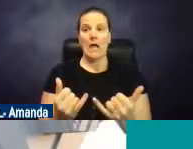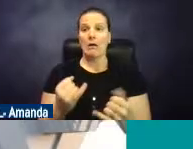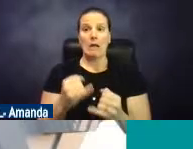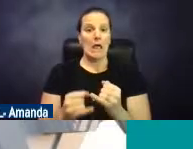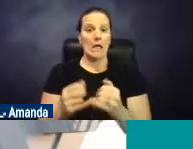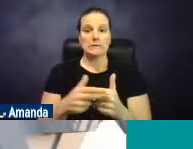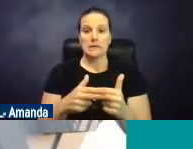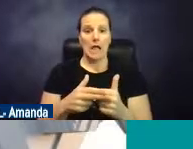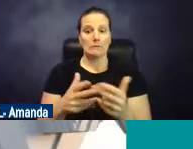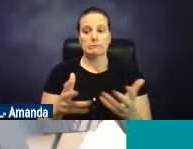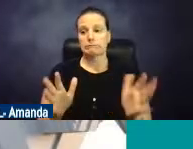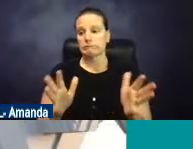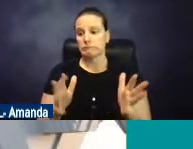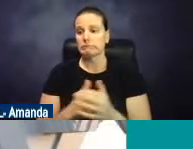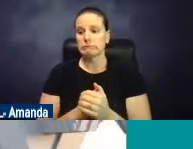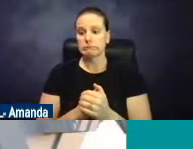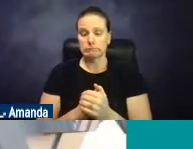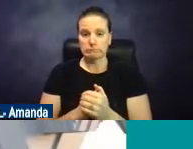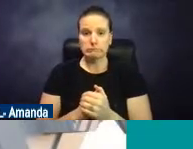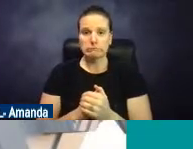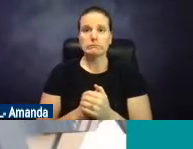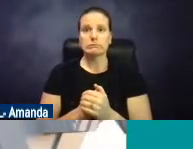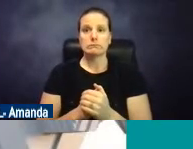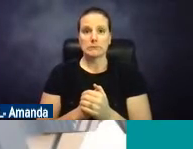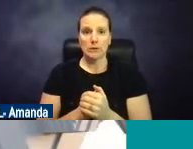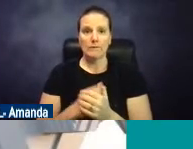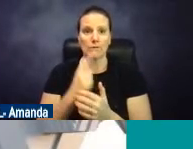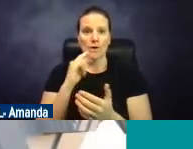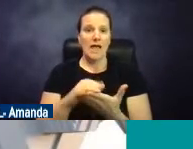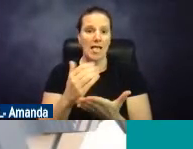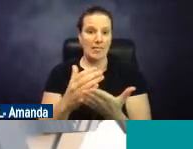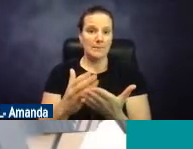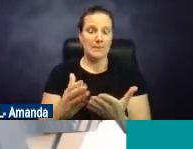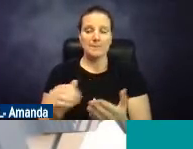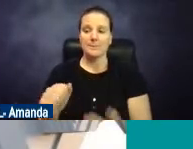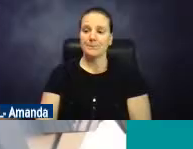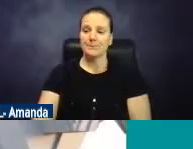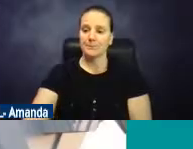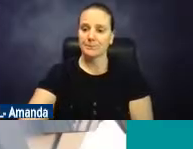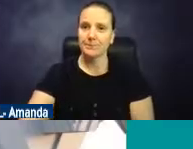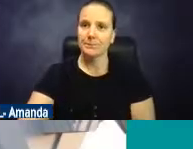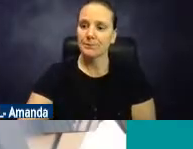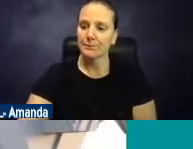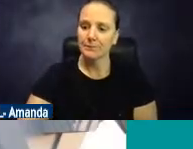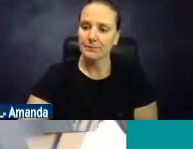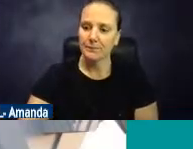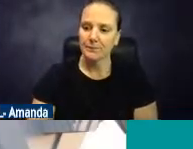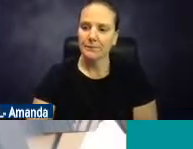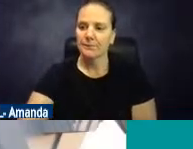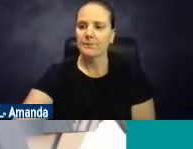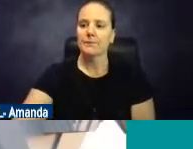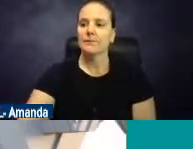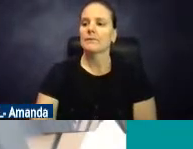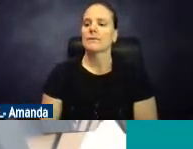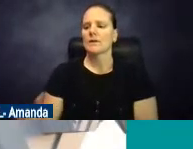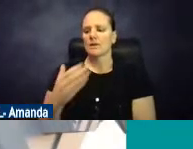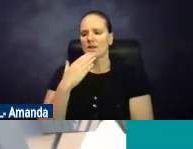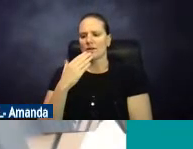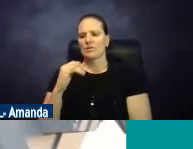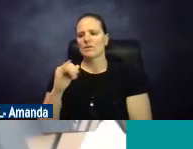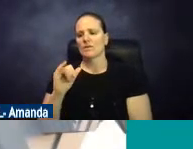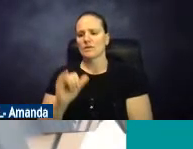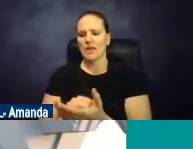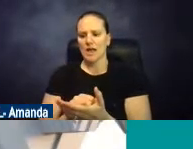slide summary of the architectural elements. Great. Thank you, Casey and Greg. It's exciting to see these